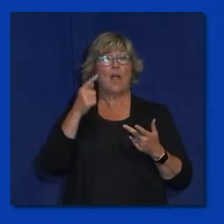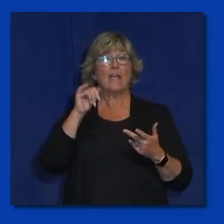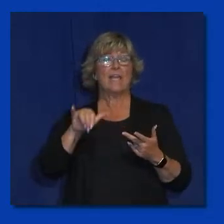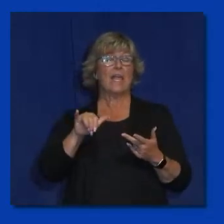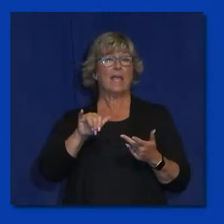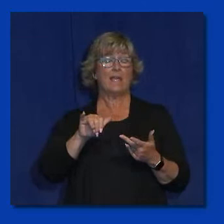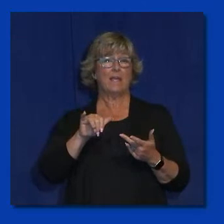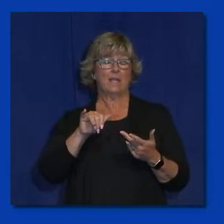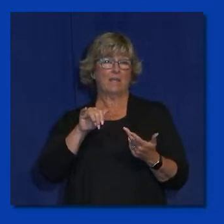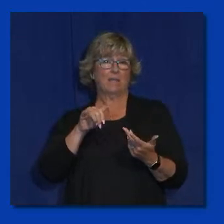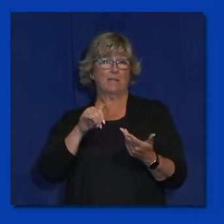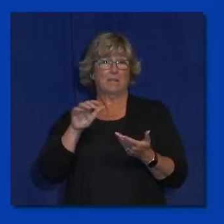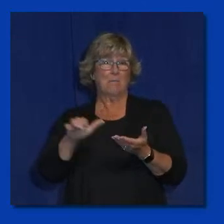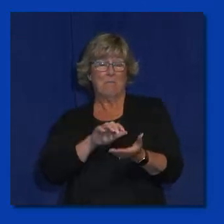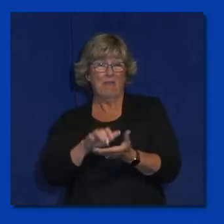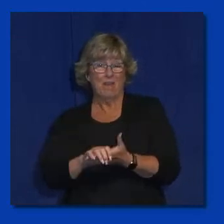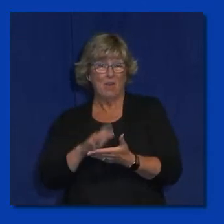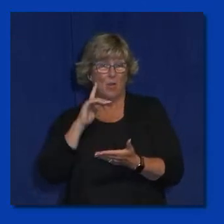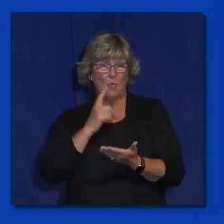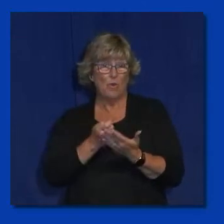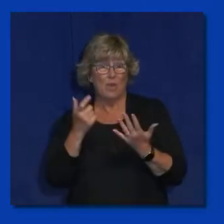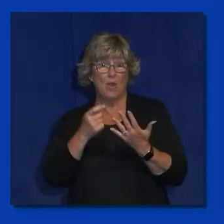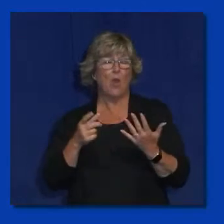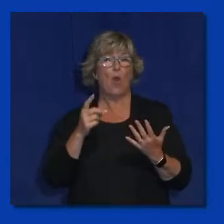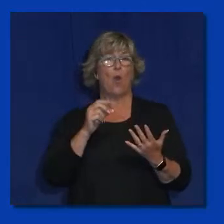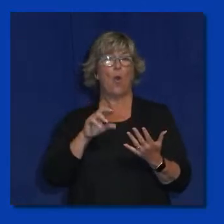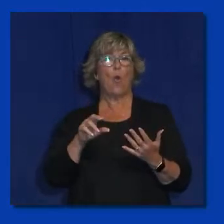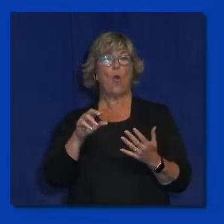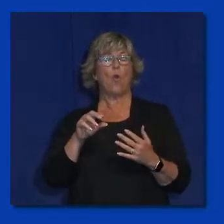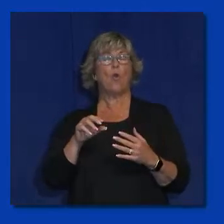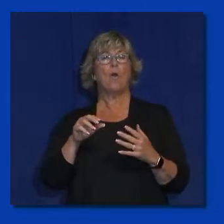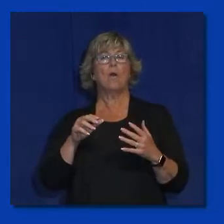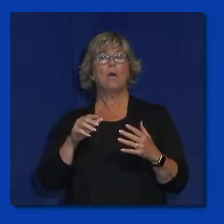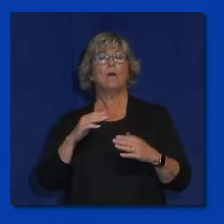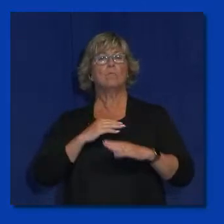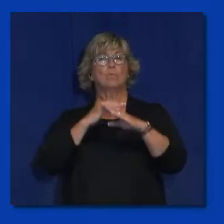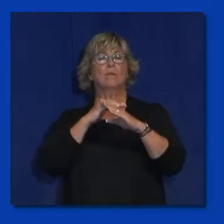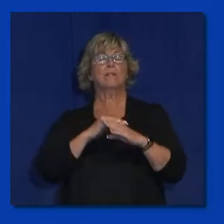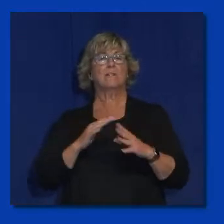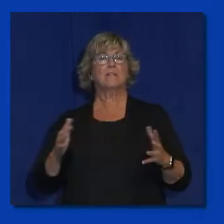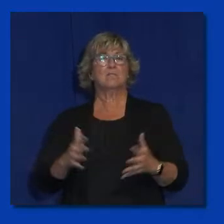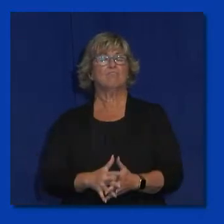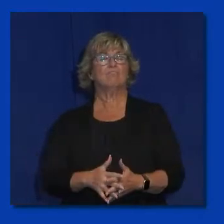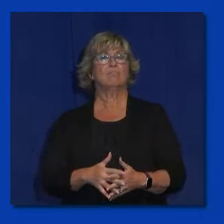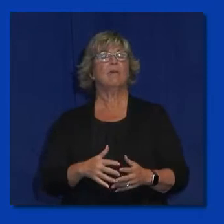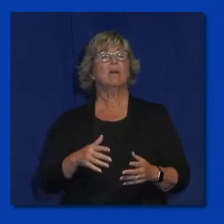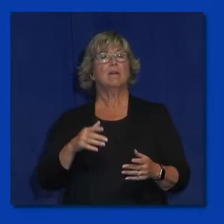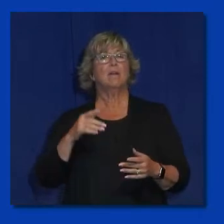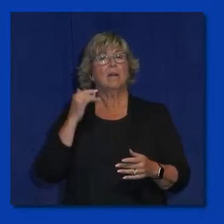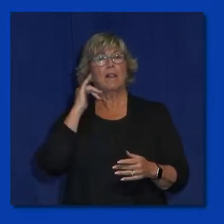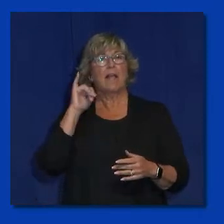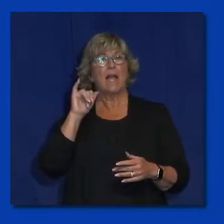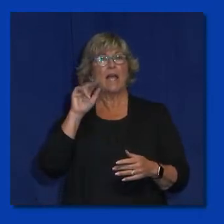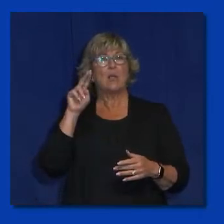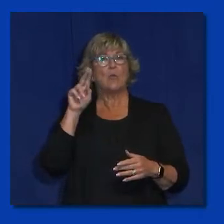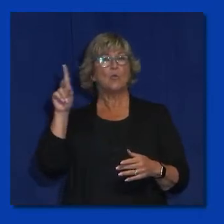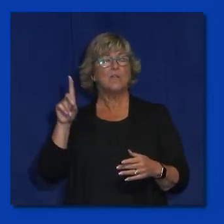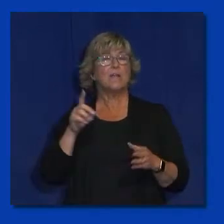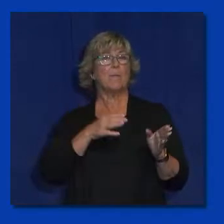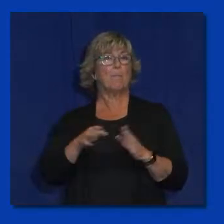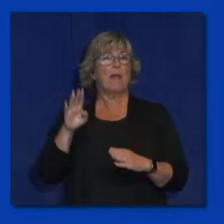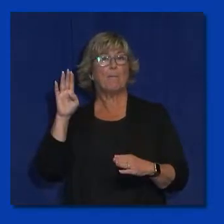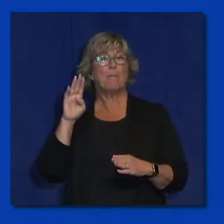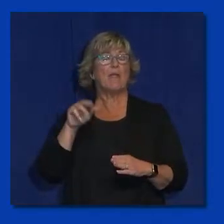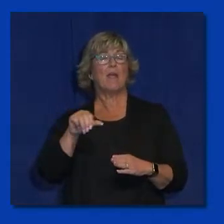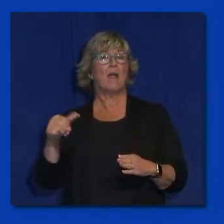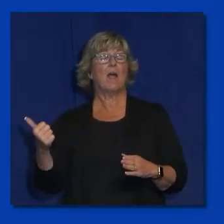of Republican senators. Or is it contraception? That may be what the Mississippi governor was unable to answer as it relates to IUDs, Plan B, and